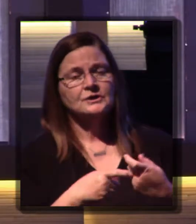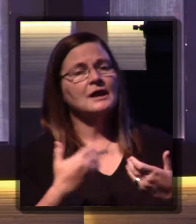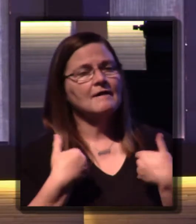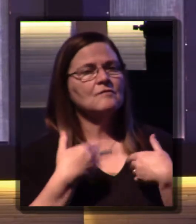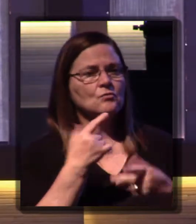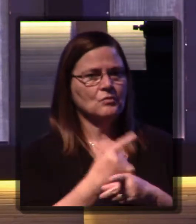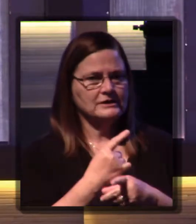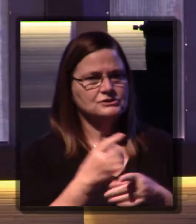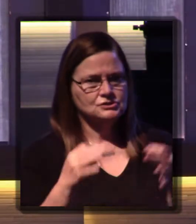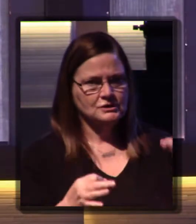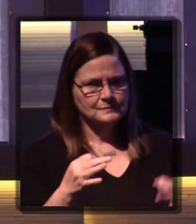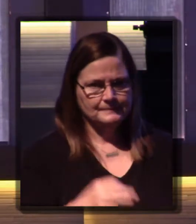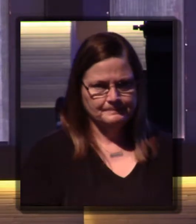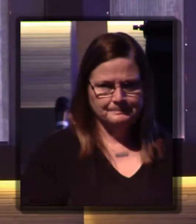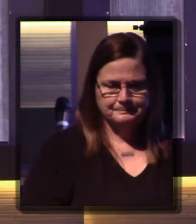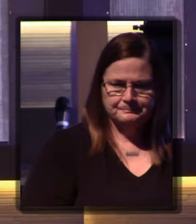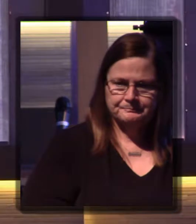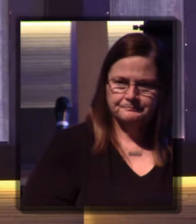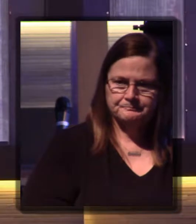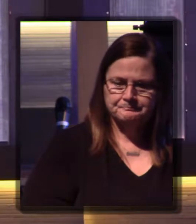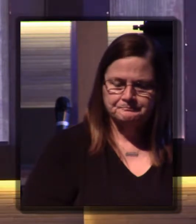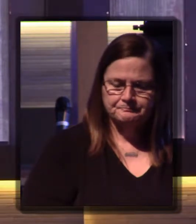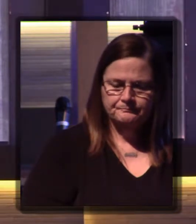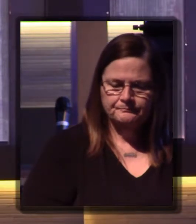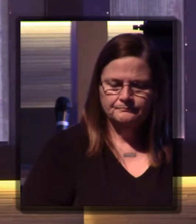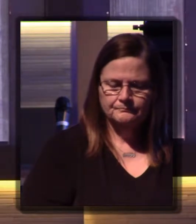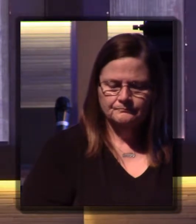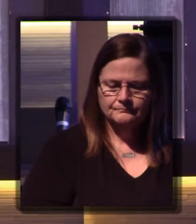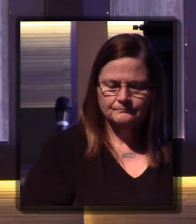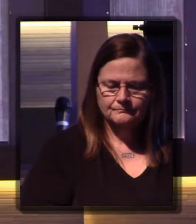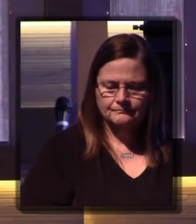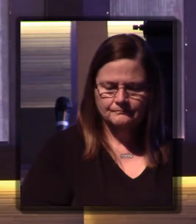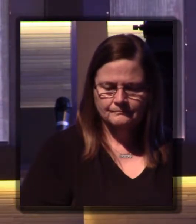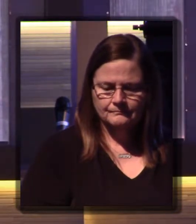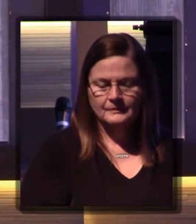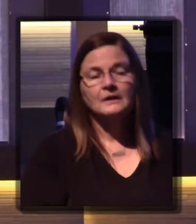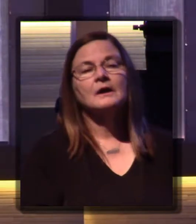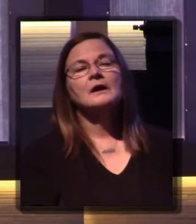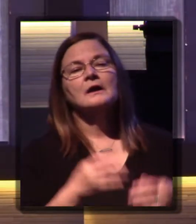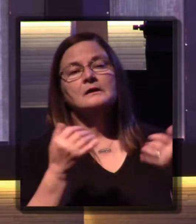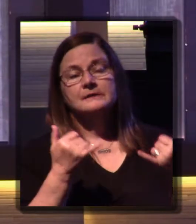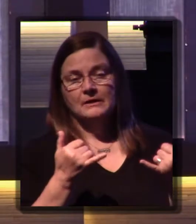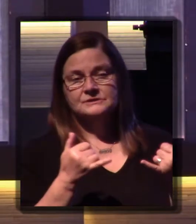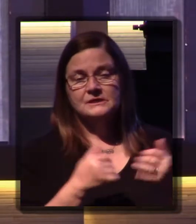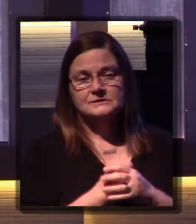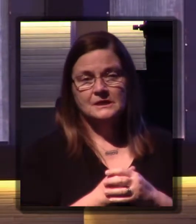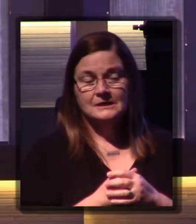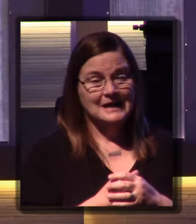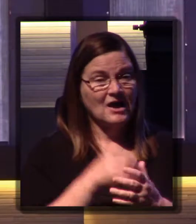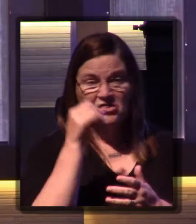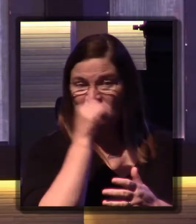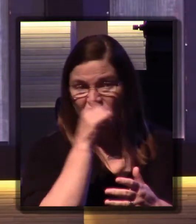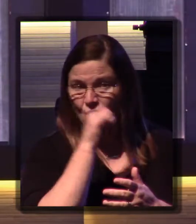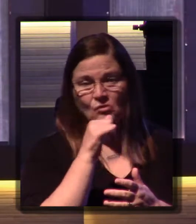righteous judgment. And then he goes on and he says, now he takes the foolish leaders on. He says, no longer